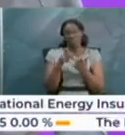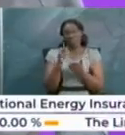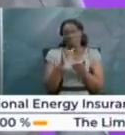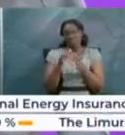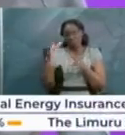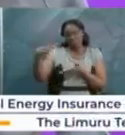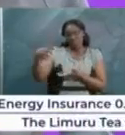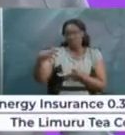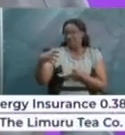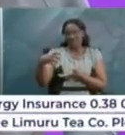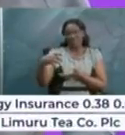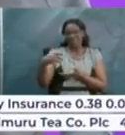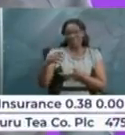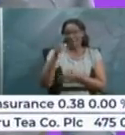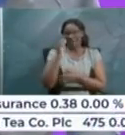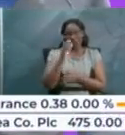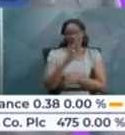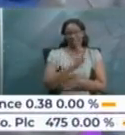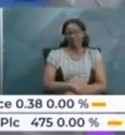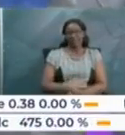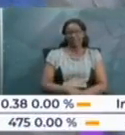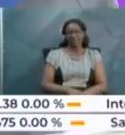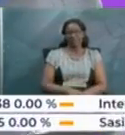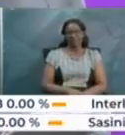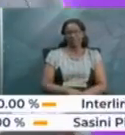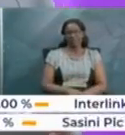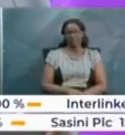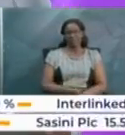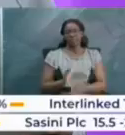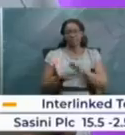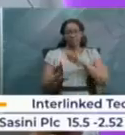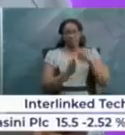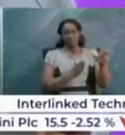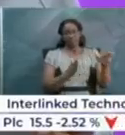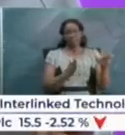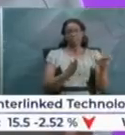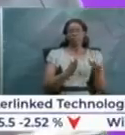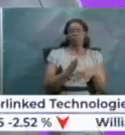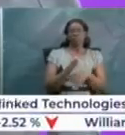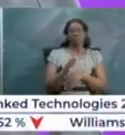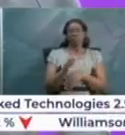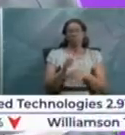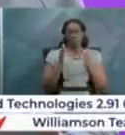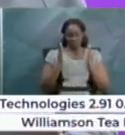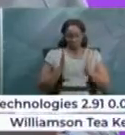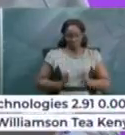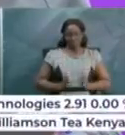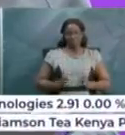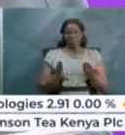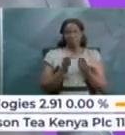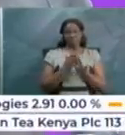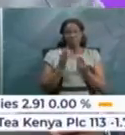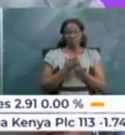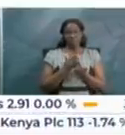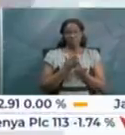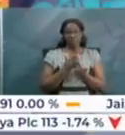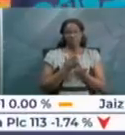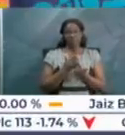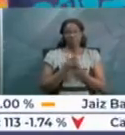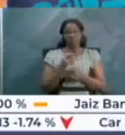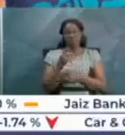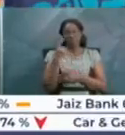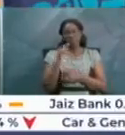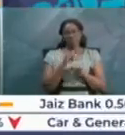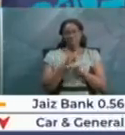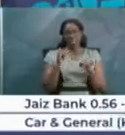it's a whole different price. Very different price. Well, let's go to the SOMO Duka, the hygiene personal care catalog. This is just for the hygiene